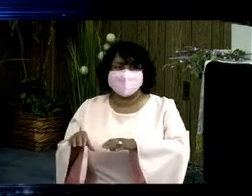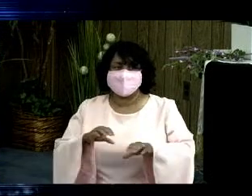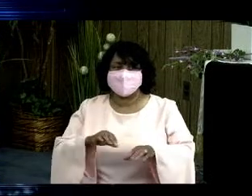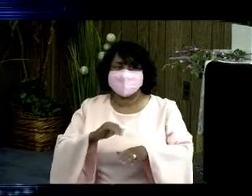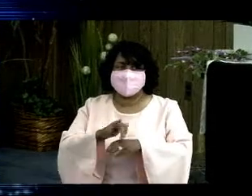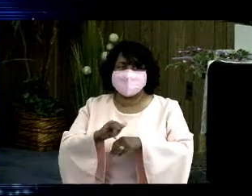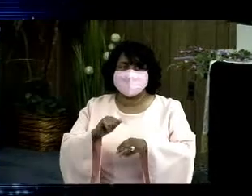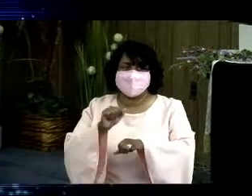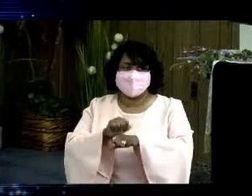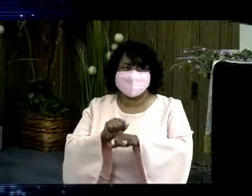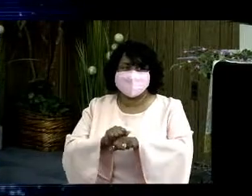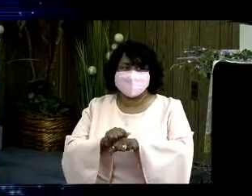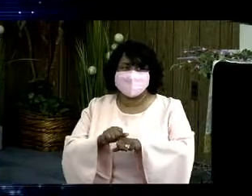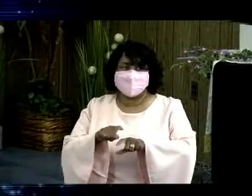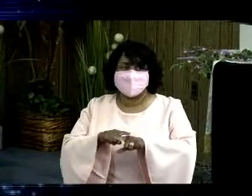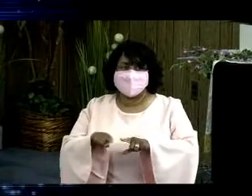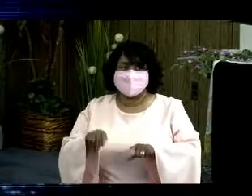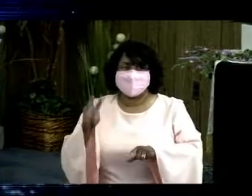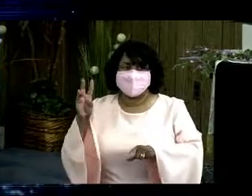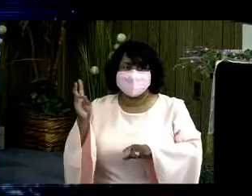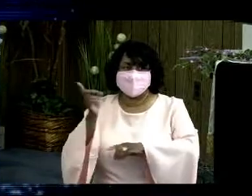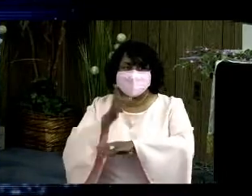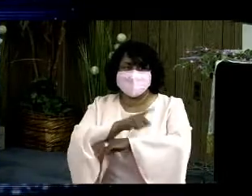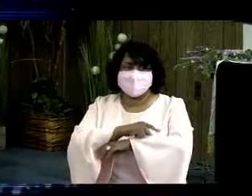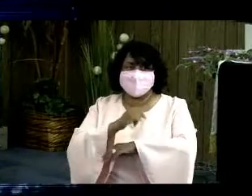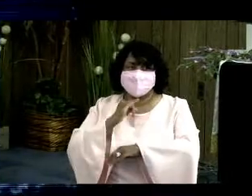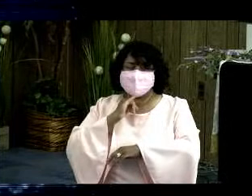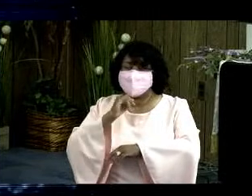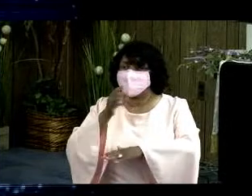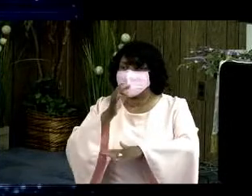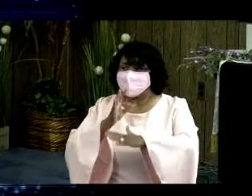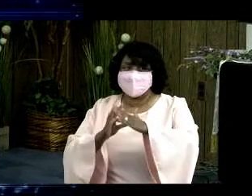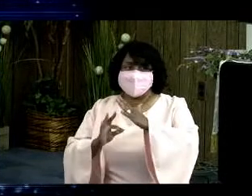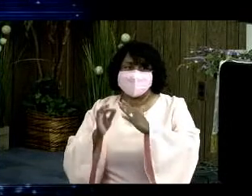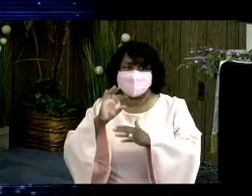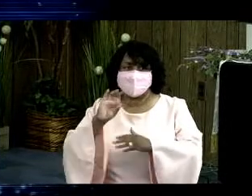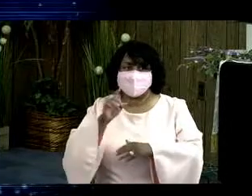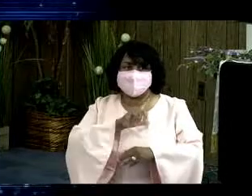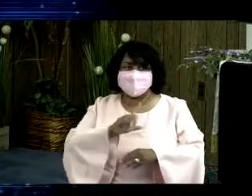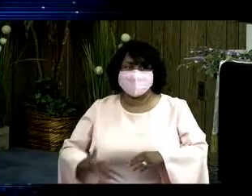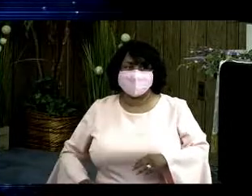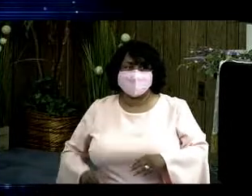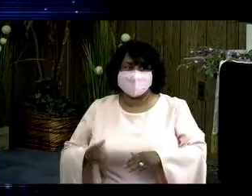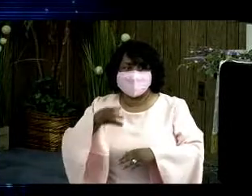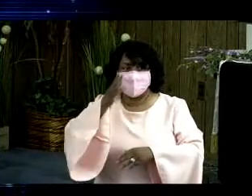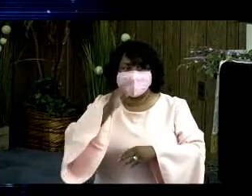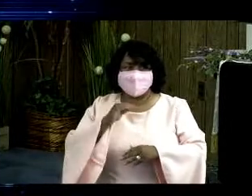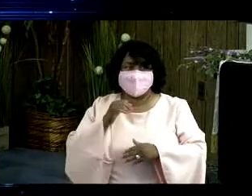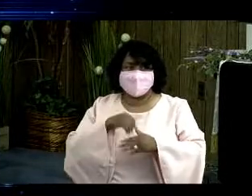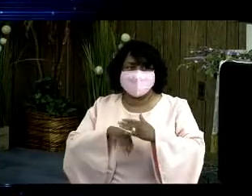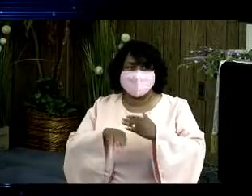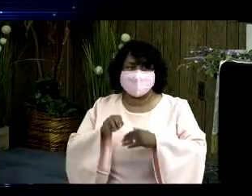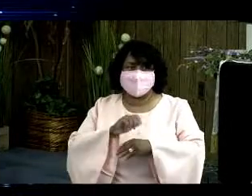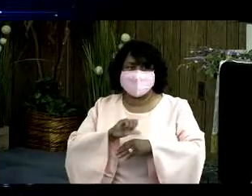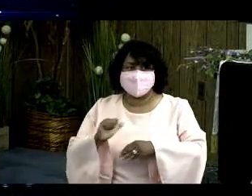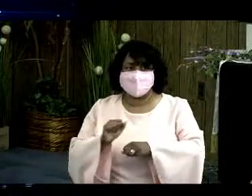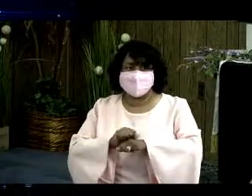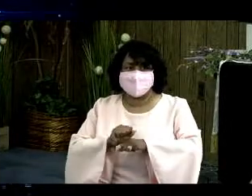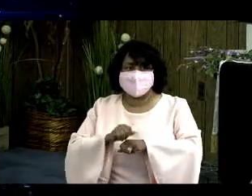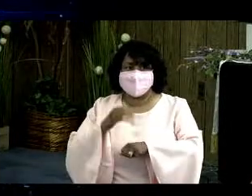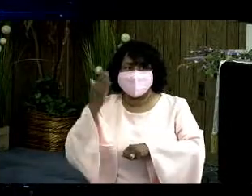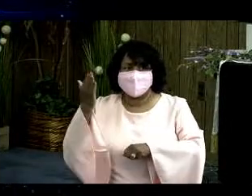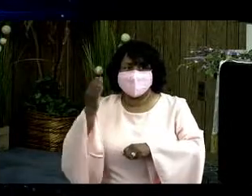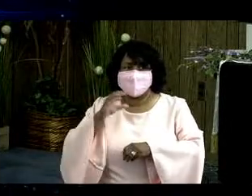work. For the Sabbath day is the Sabbath of the Lord thy God. In it thou shalt not do any